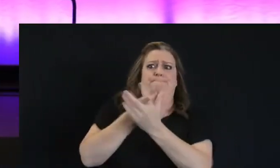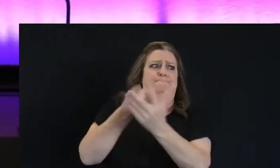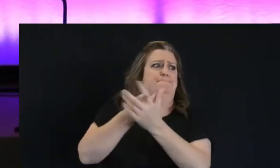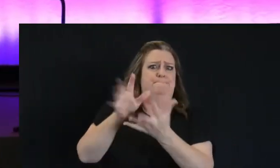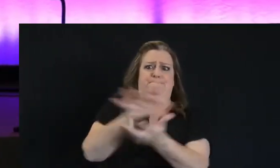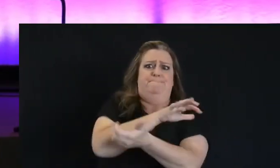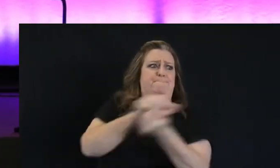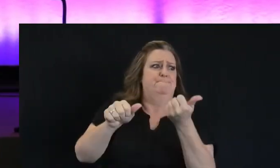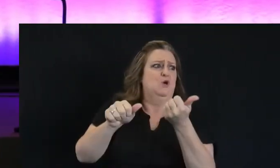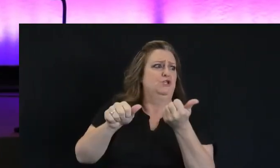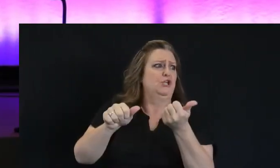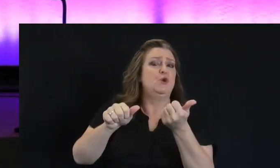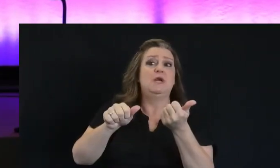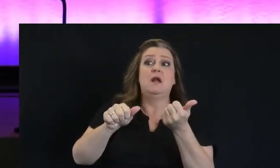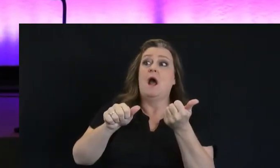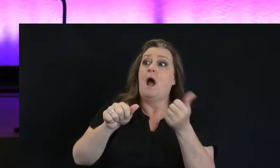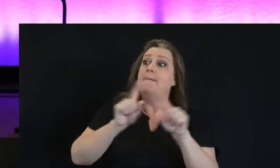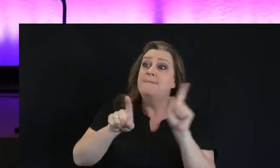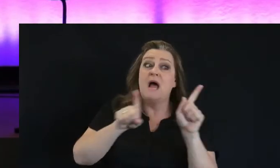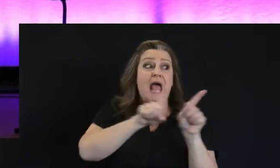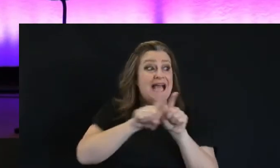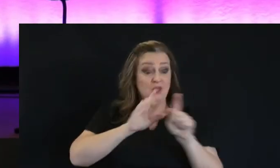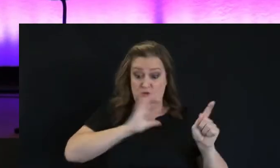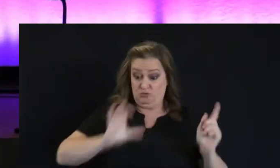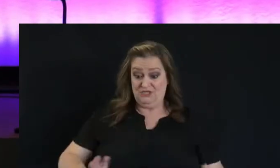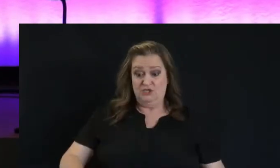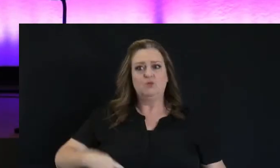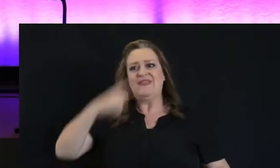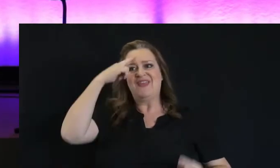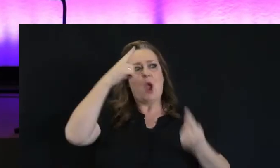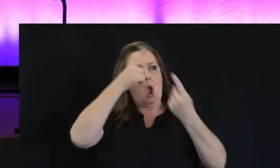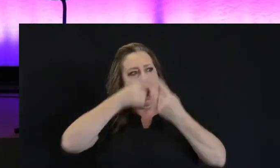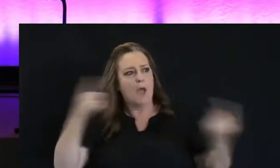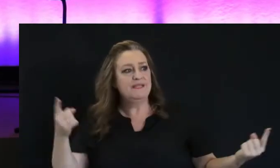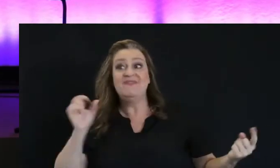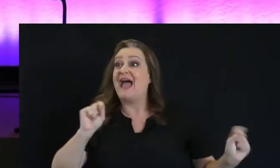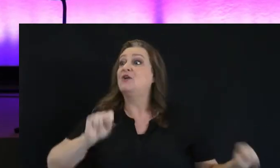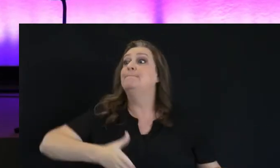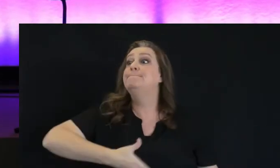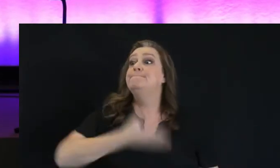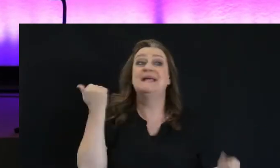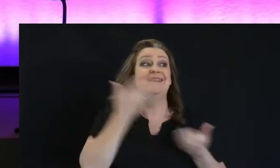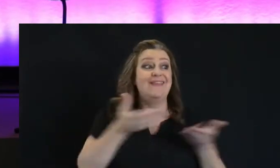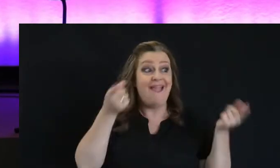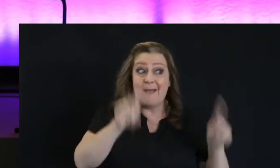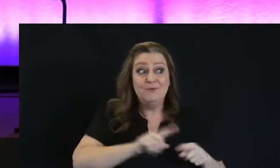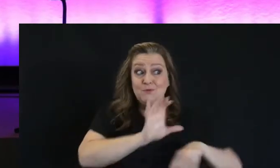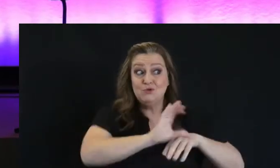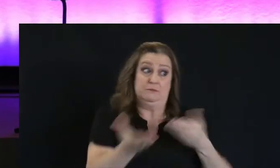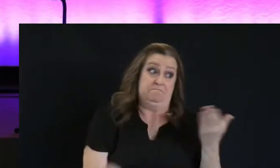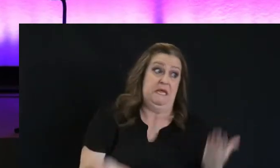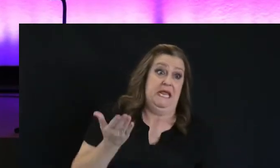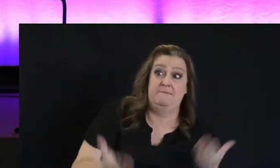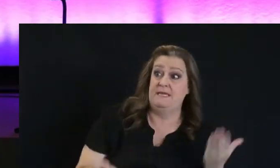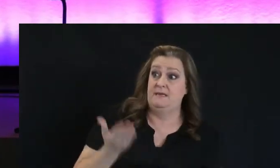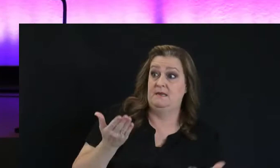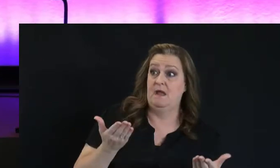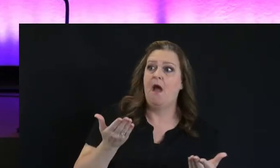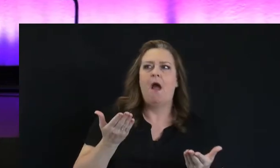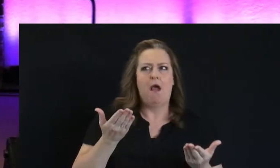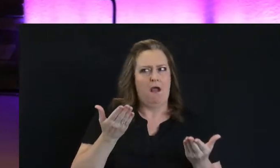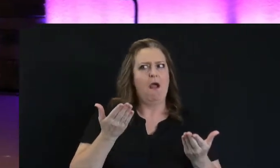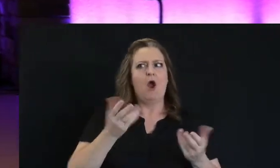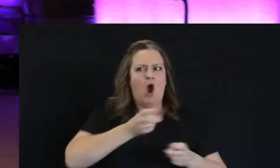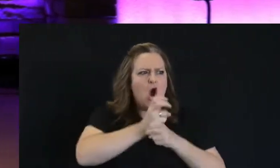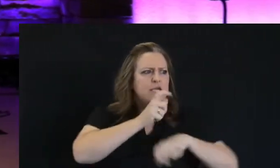what do we think as Christians? We think just the opposite of the world, don't we? That could be the best thing that ever happened to the church. A little bit of persecution, a little